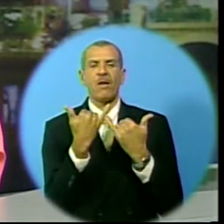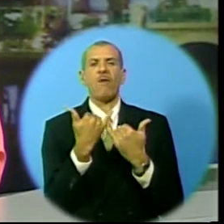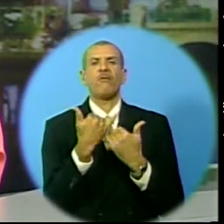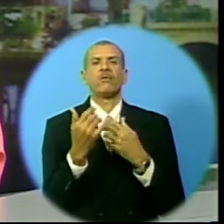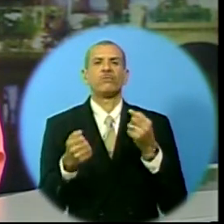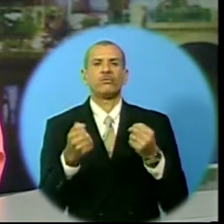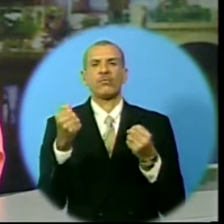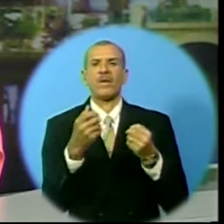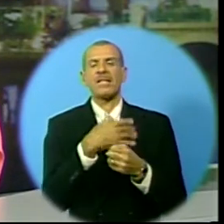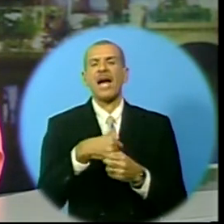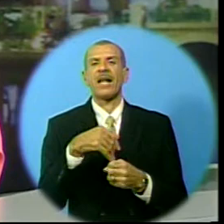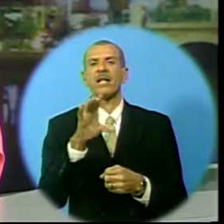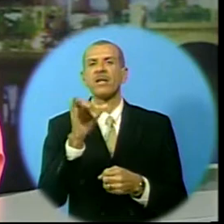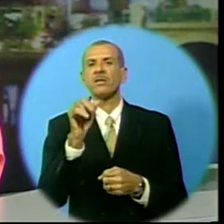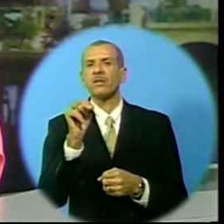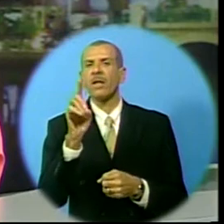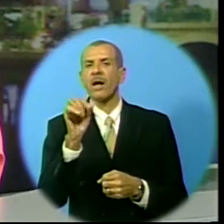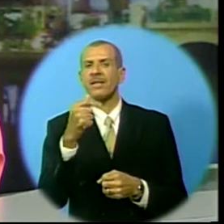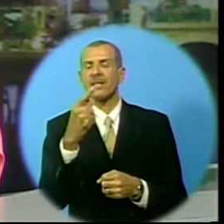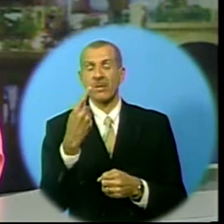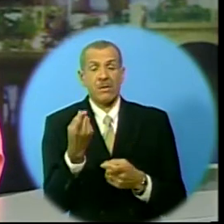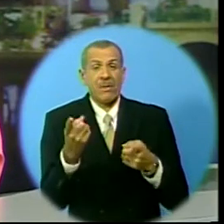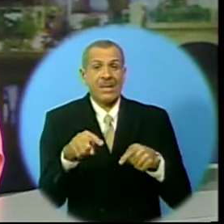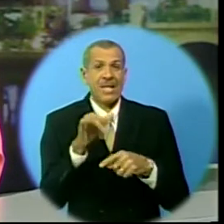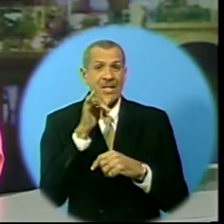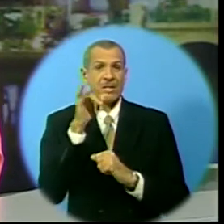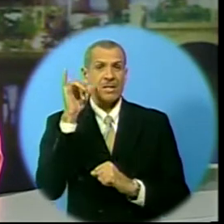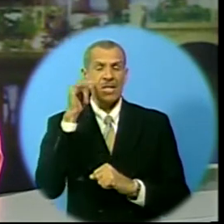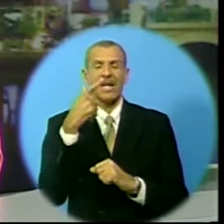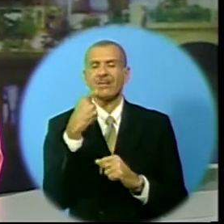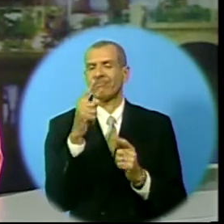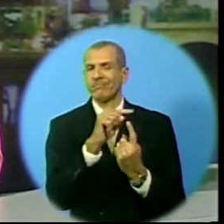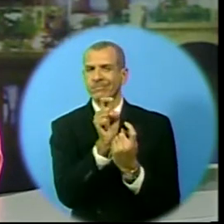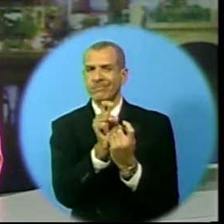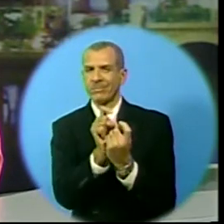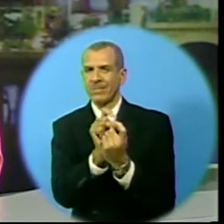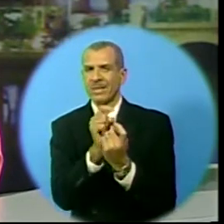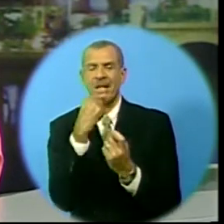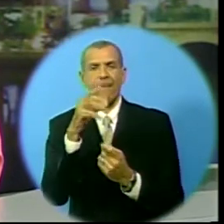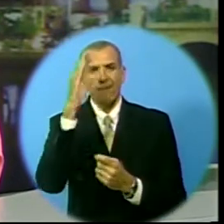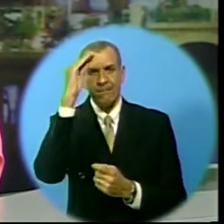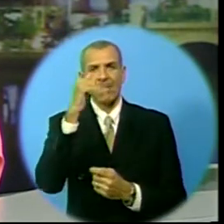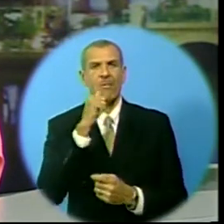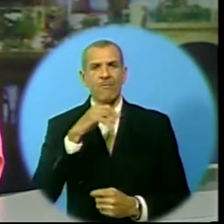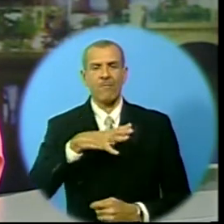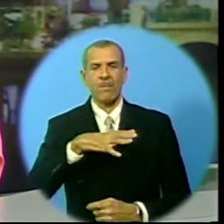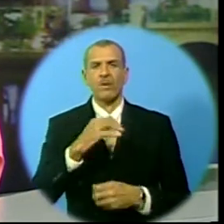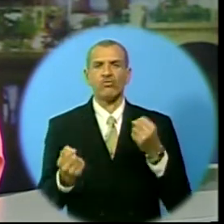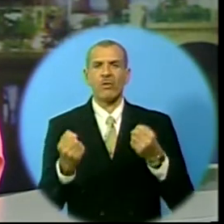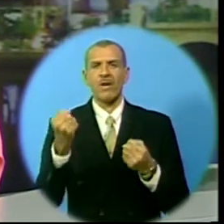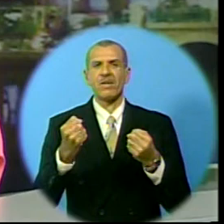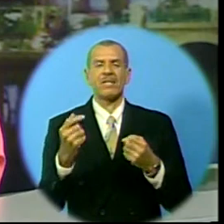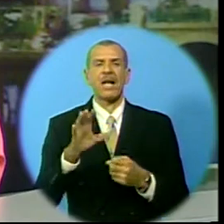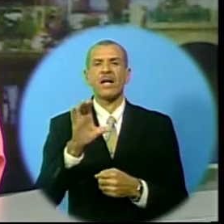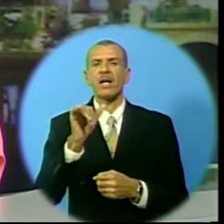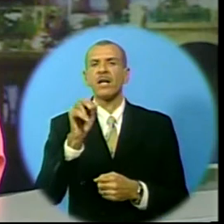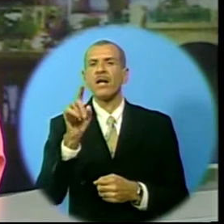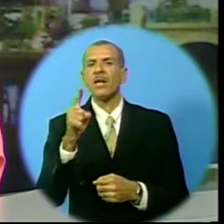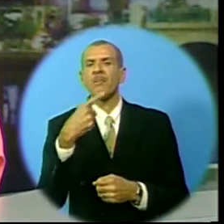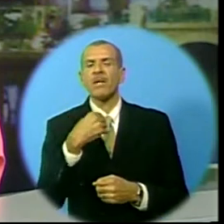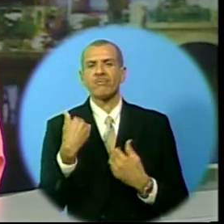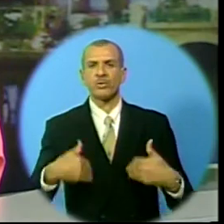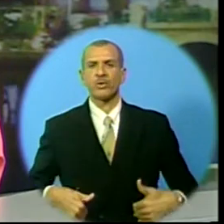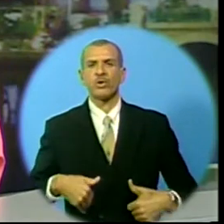conductors. The dress code, which came into effect yesterday, specifies that both male and female drivers and conductors must